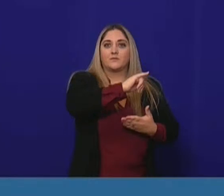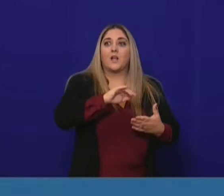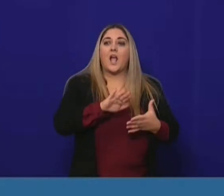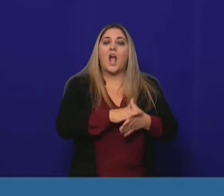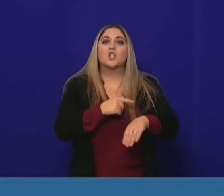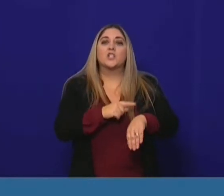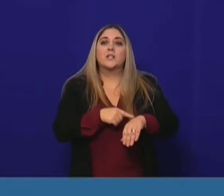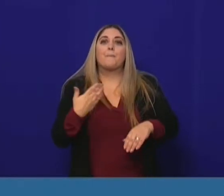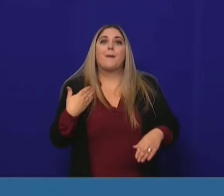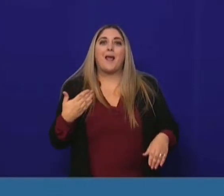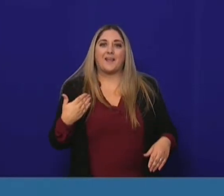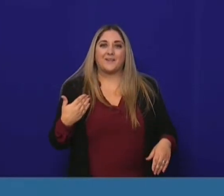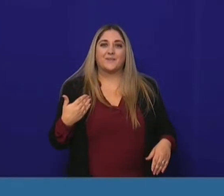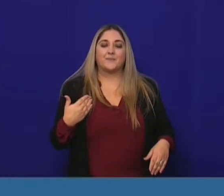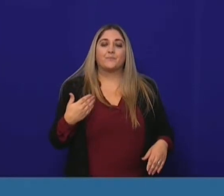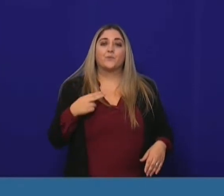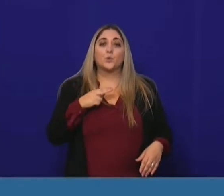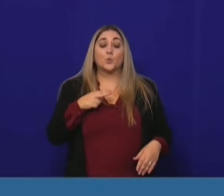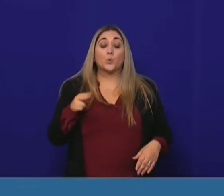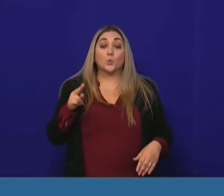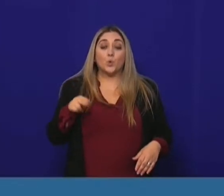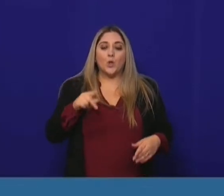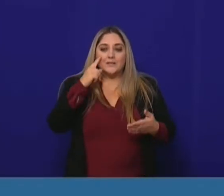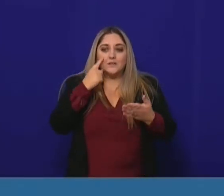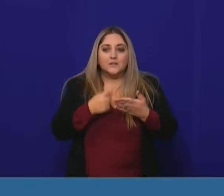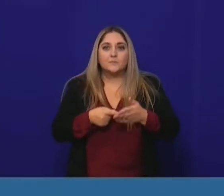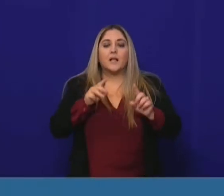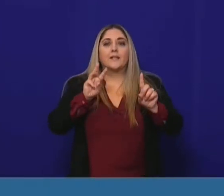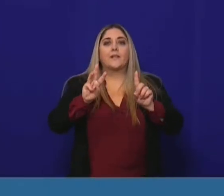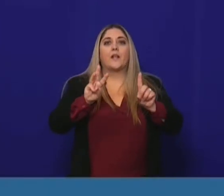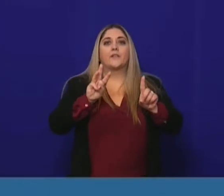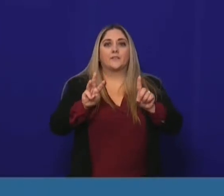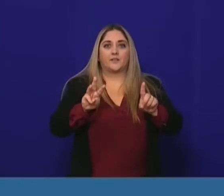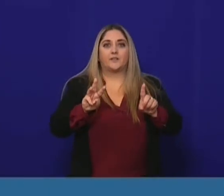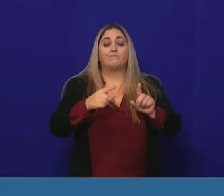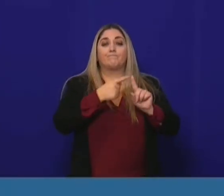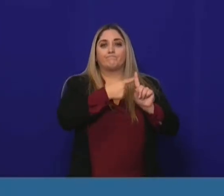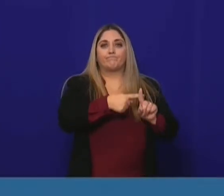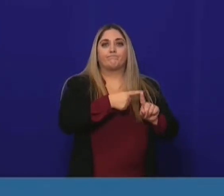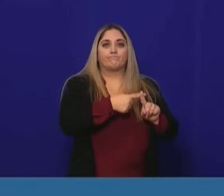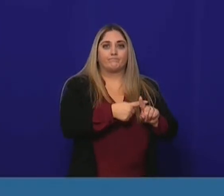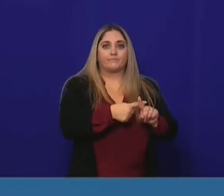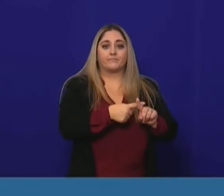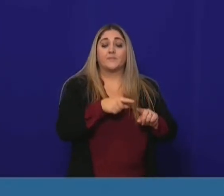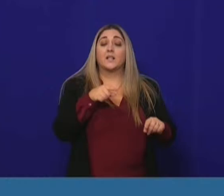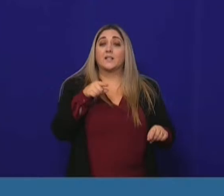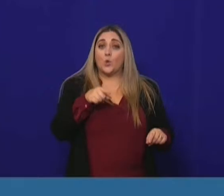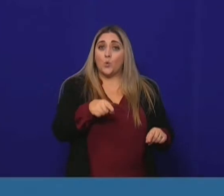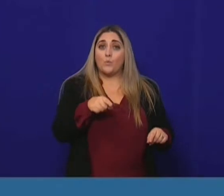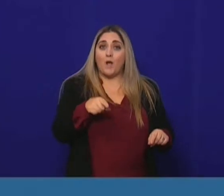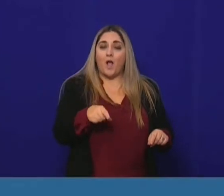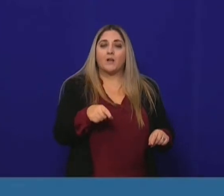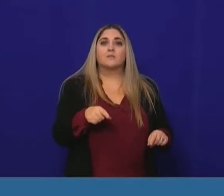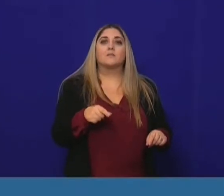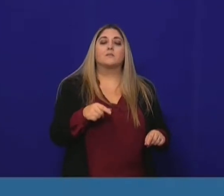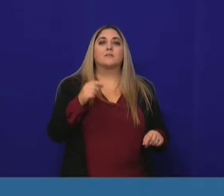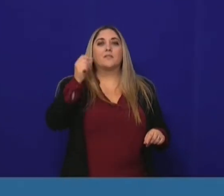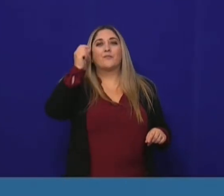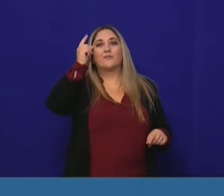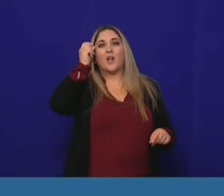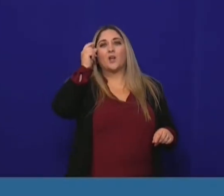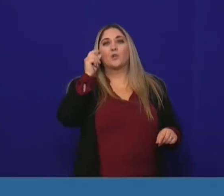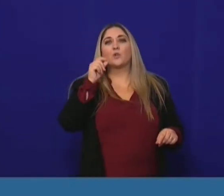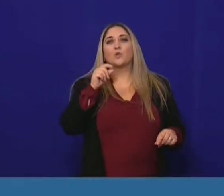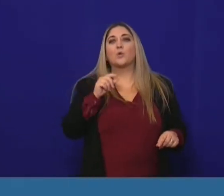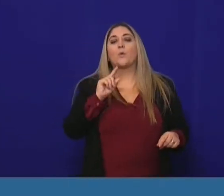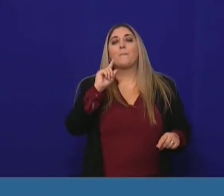rapid testing u minn hemm badna 13 il-każ li propju kien pożittiv. Dawn il-każijiet dejjem infakkarkom li dawn mbagħad